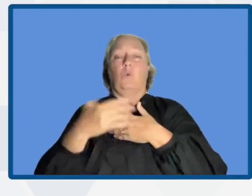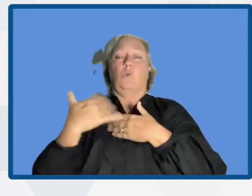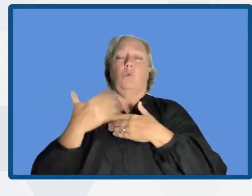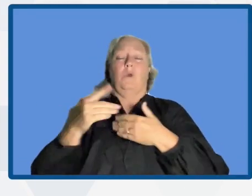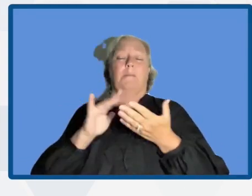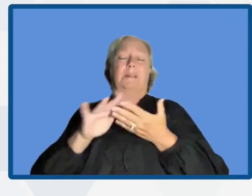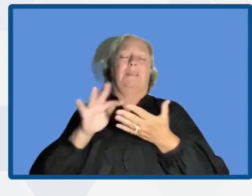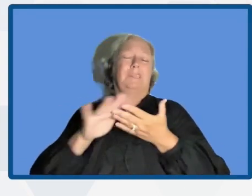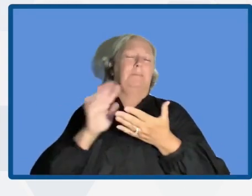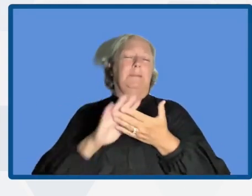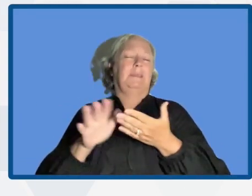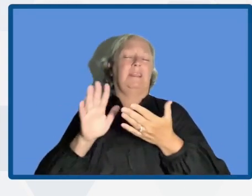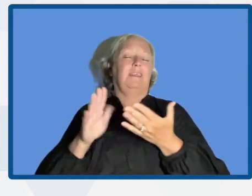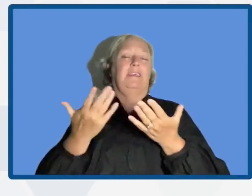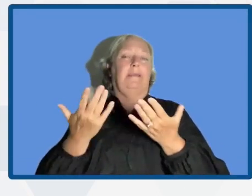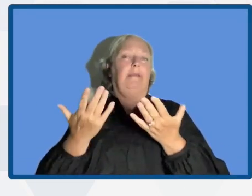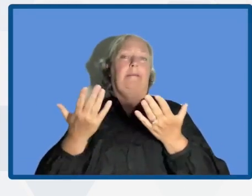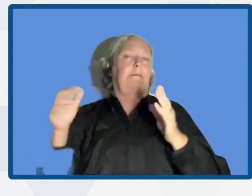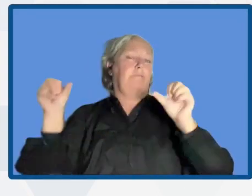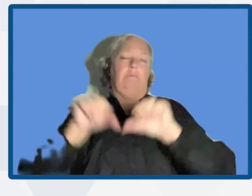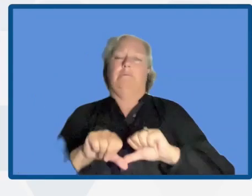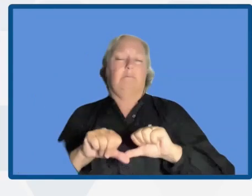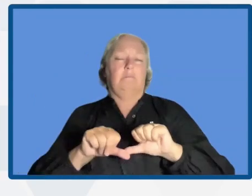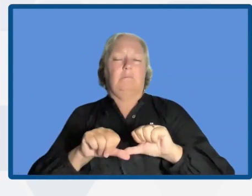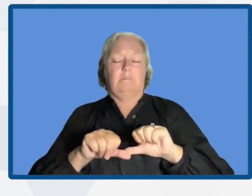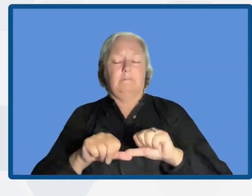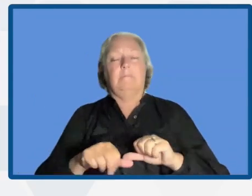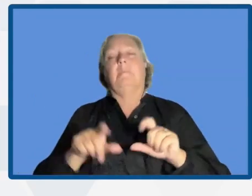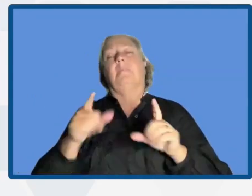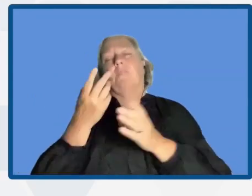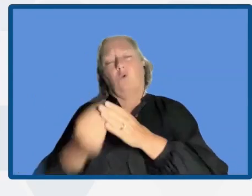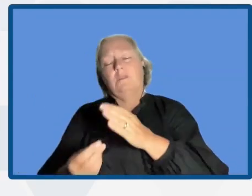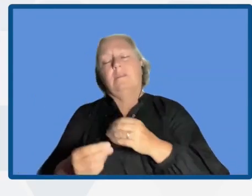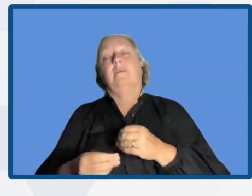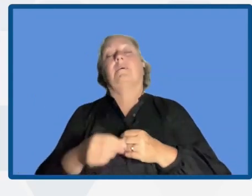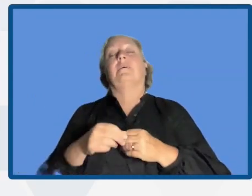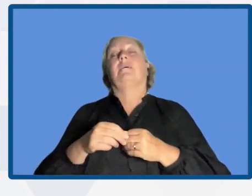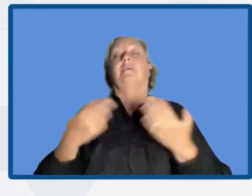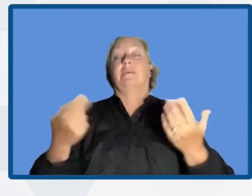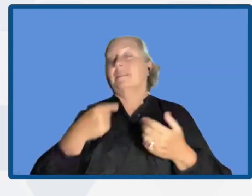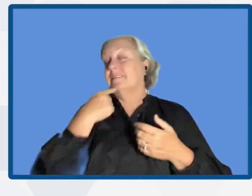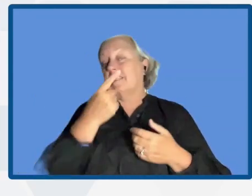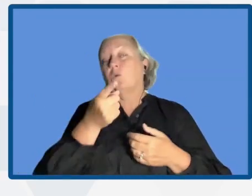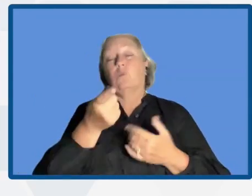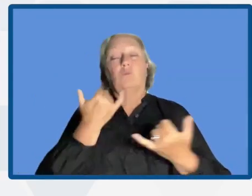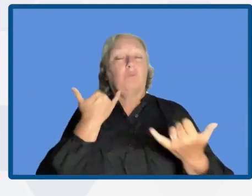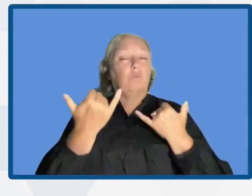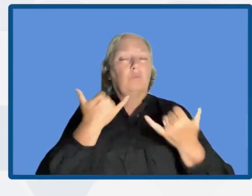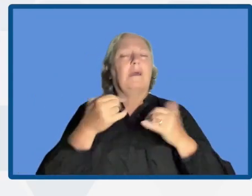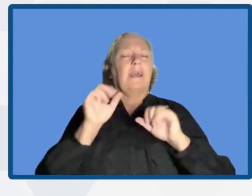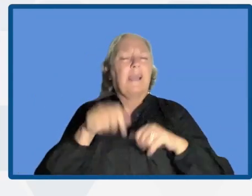So when we talk about telecommunication, we can do some prevention. So there